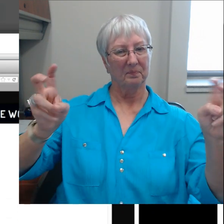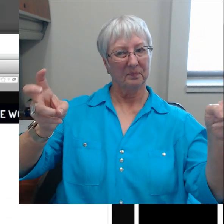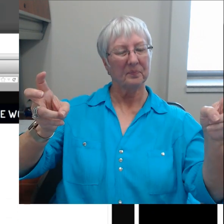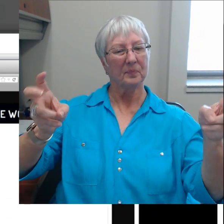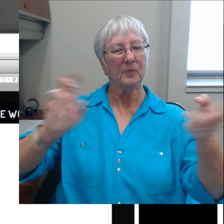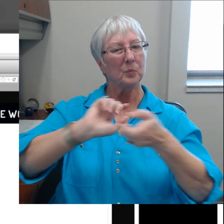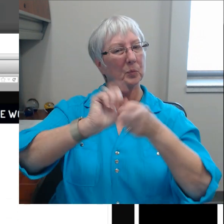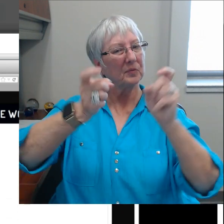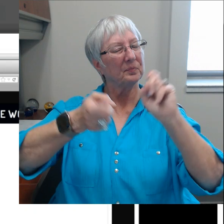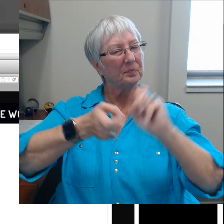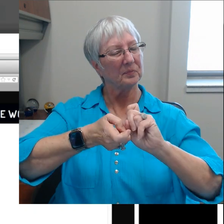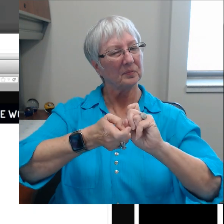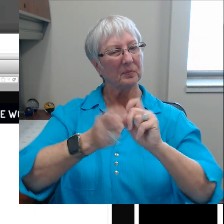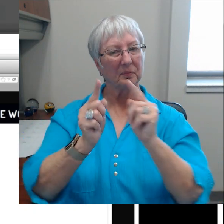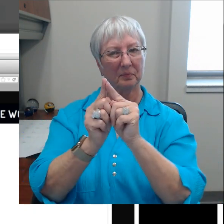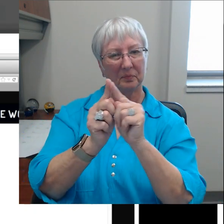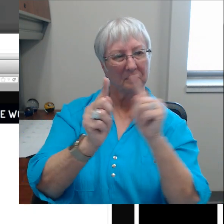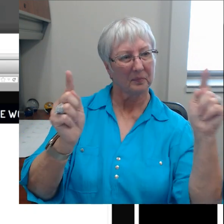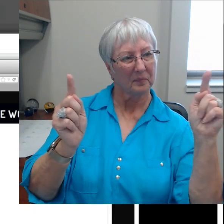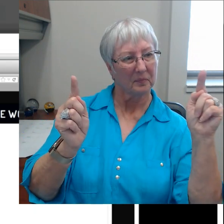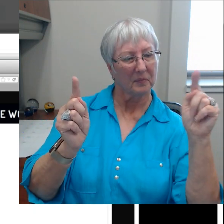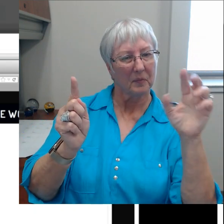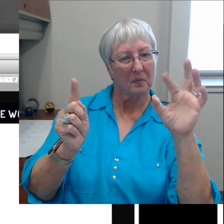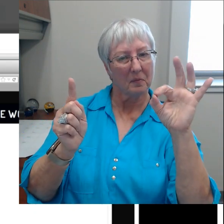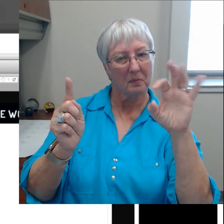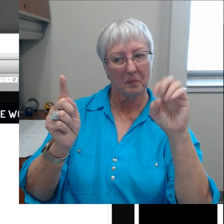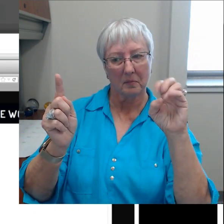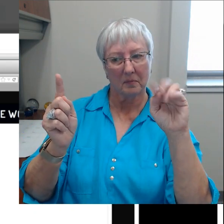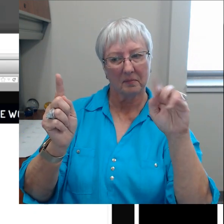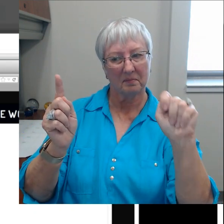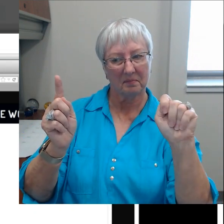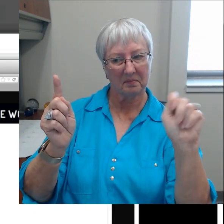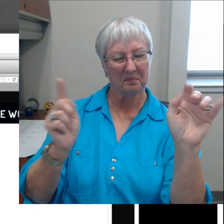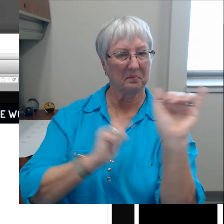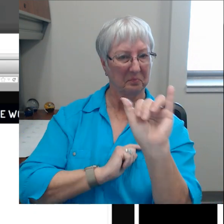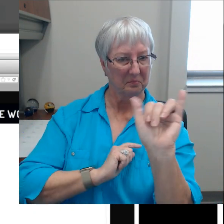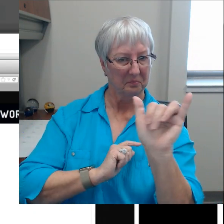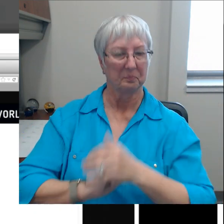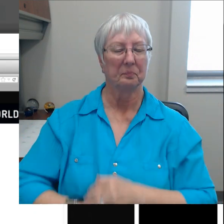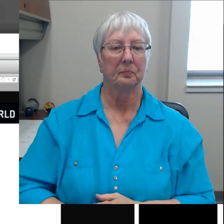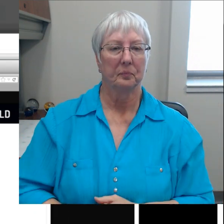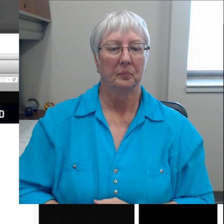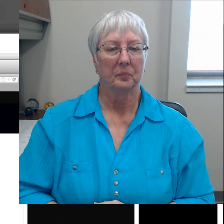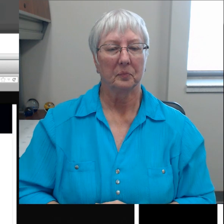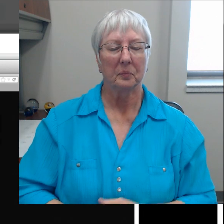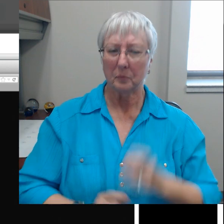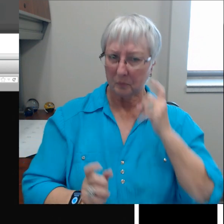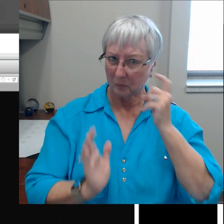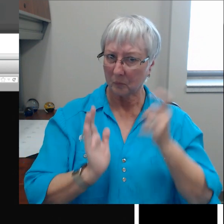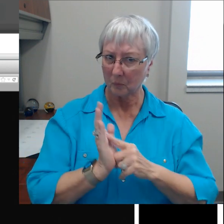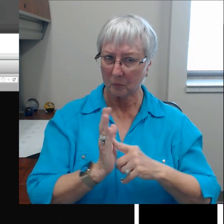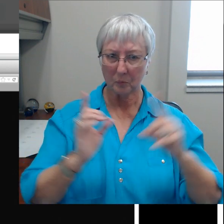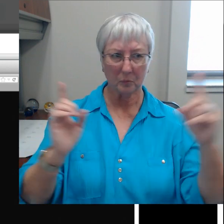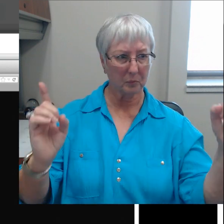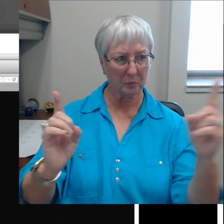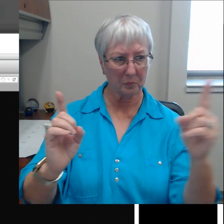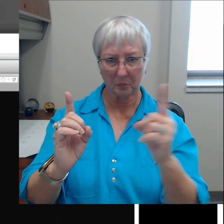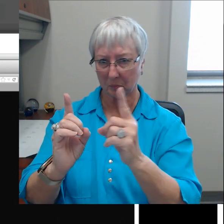and all in the same container. As we take a look at our headline at various viewport widths, you'll notice that the line breaks pretty